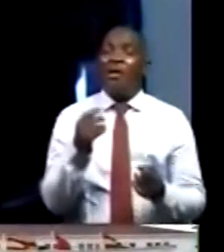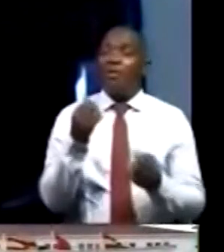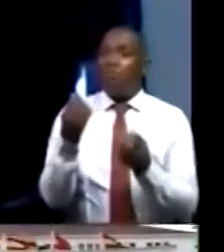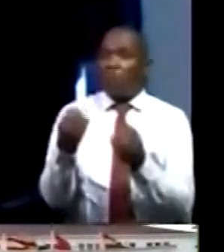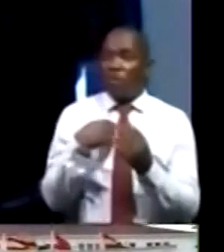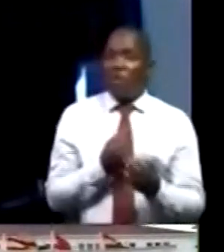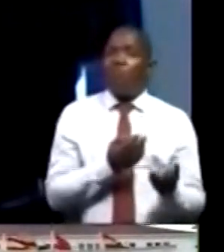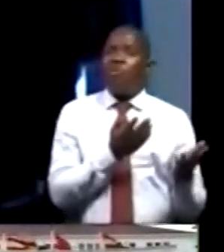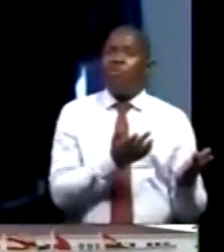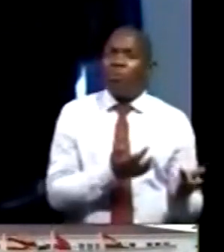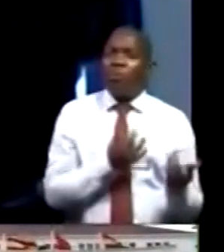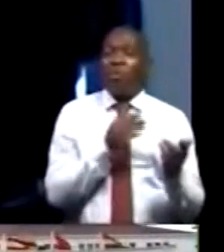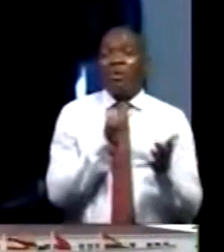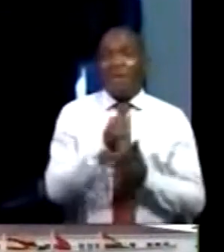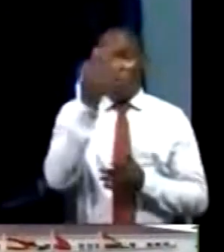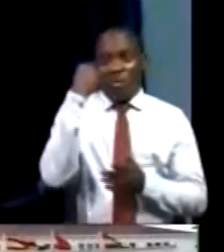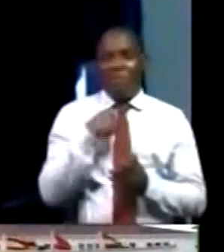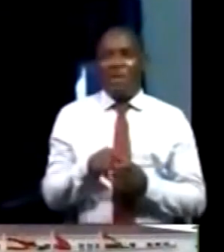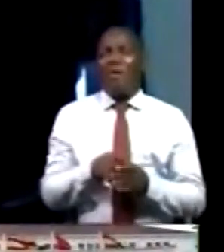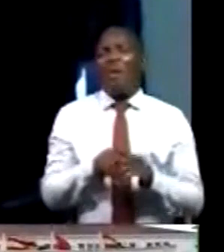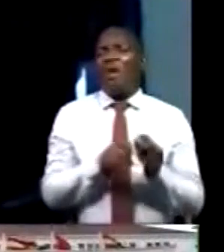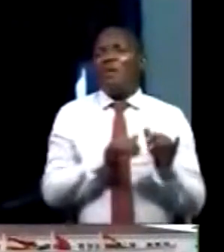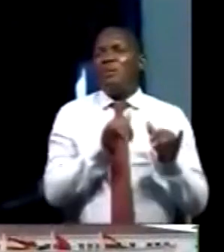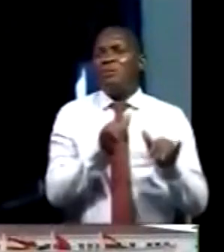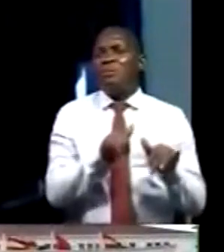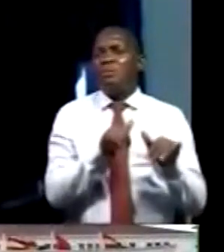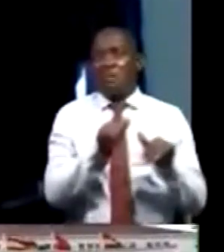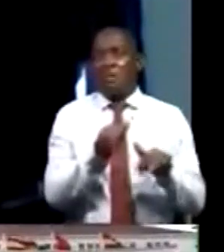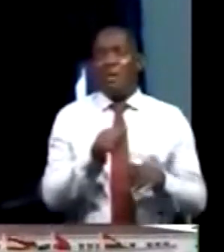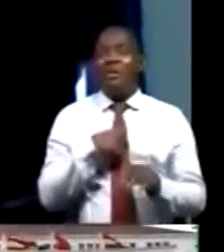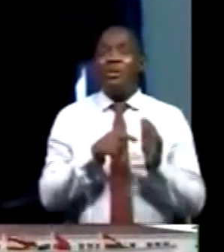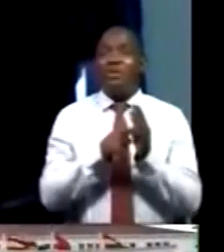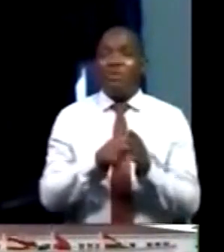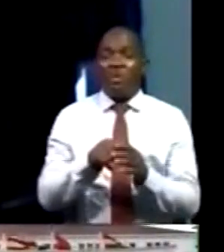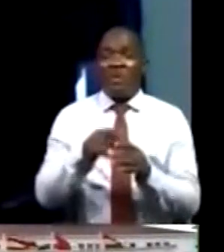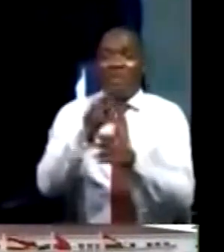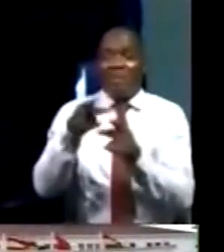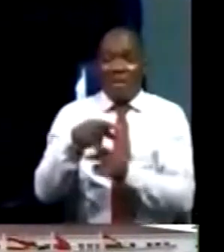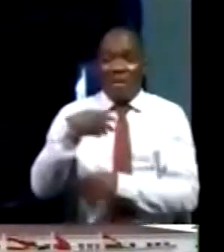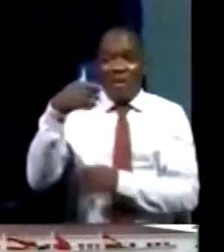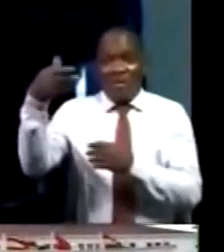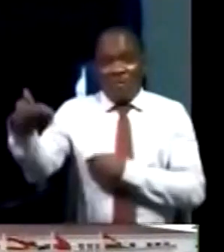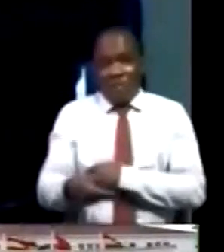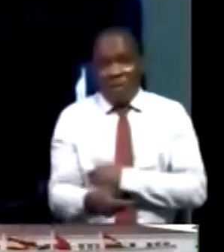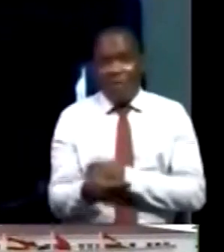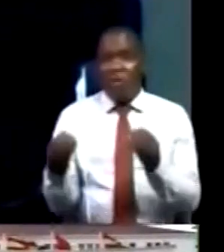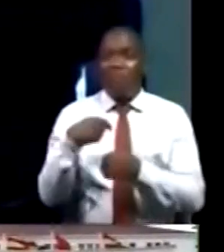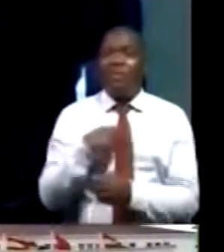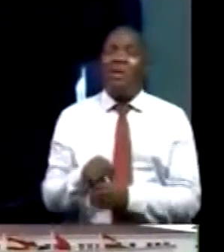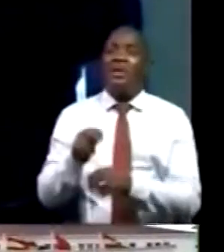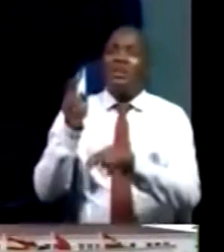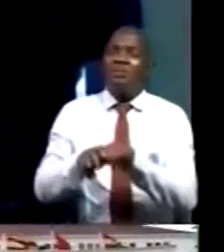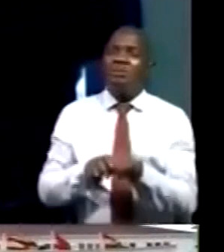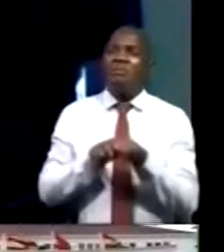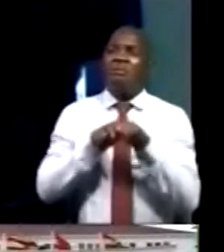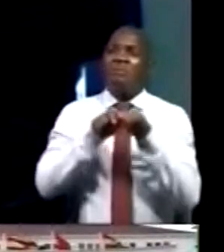I was told to wait, and it is for that reason that I was shown the reception area to her office, and I kept on waiting on